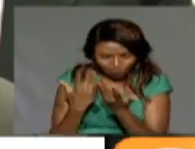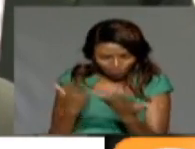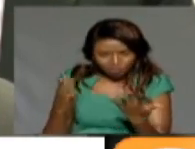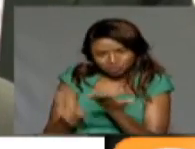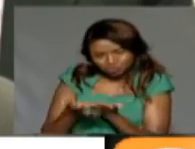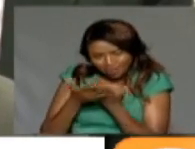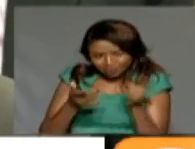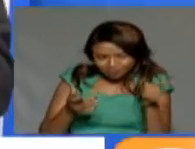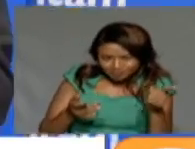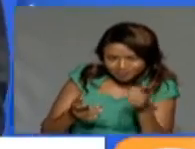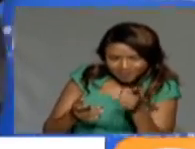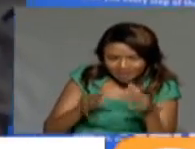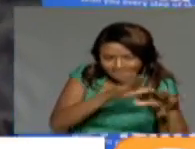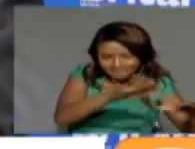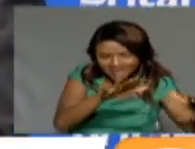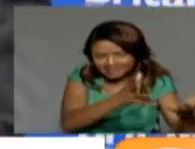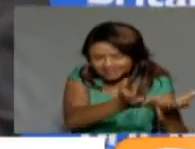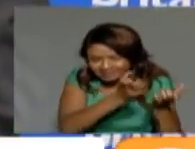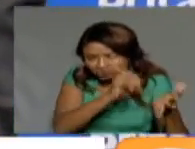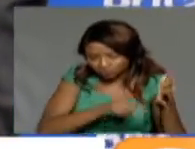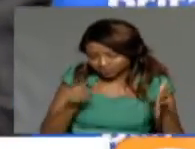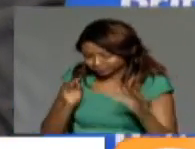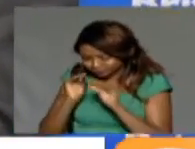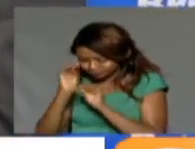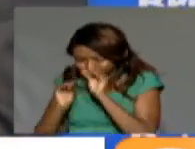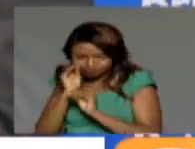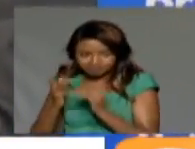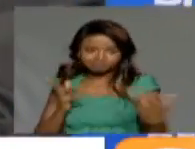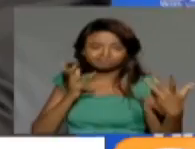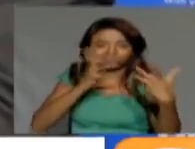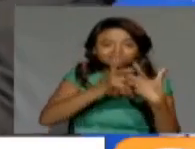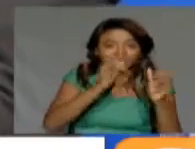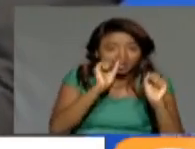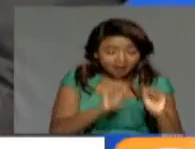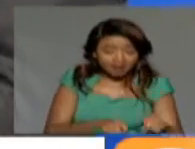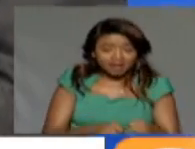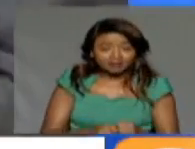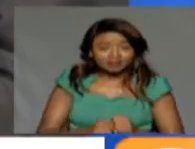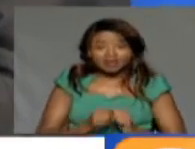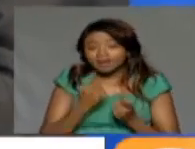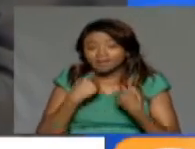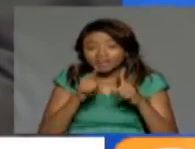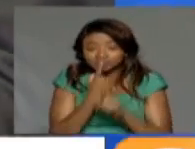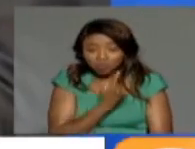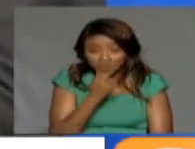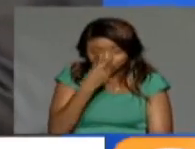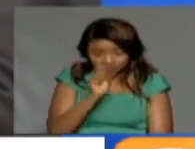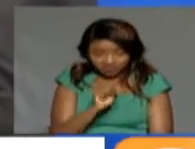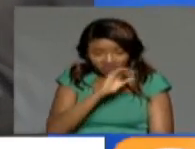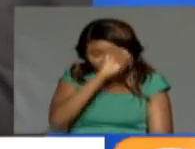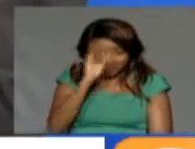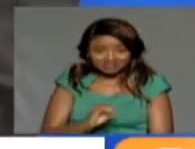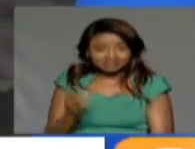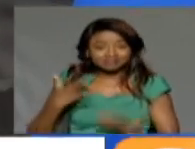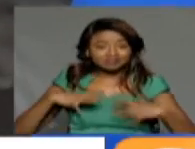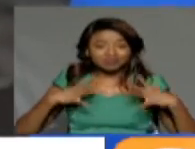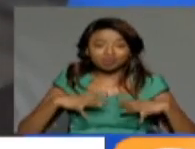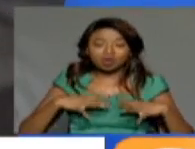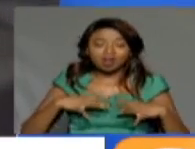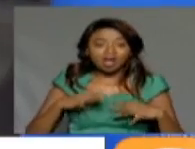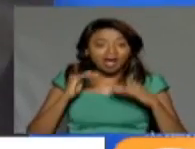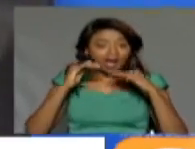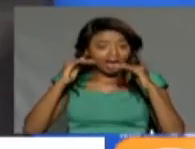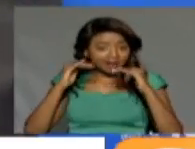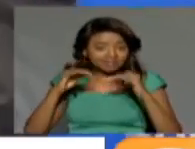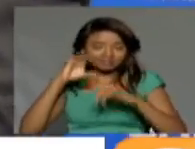understanding the needs of the market. Uptake of insurance in Kenya is yet to gain traction, as only 25% of adults take cover.